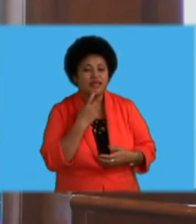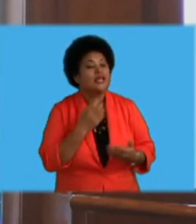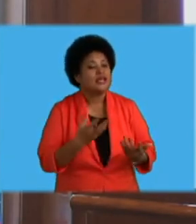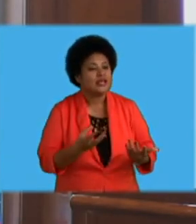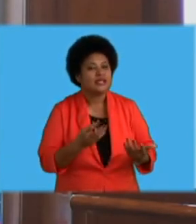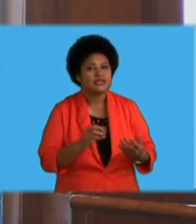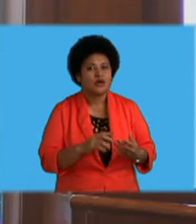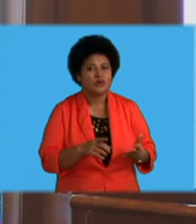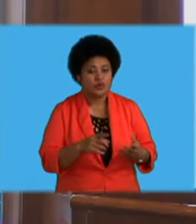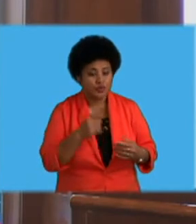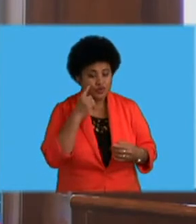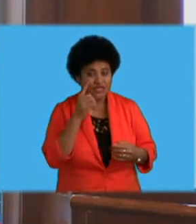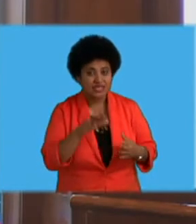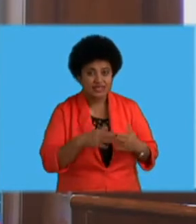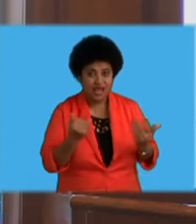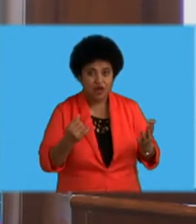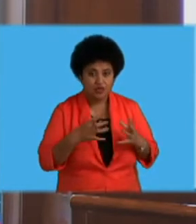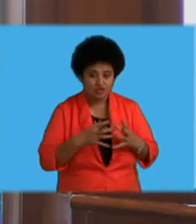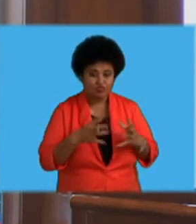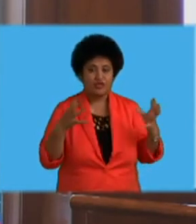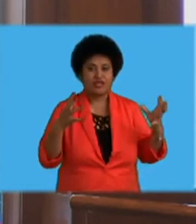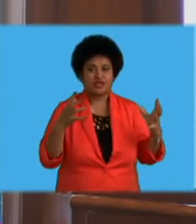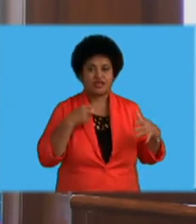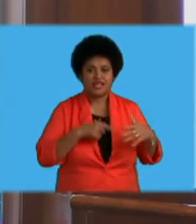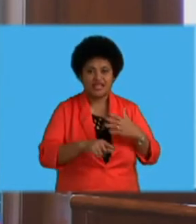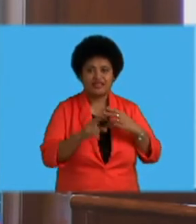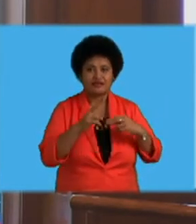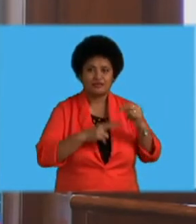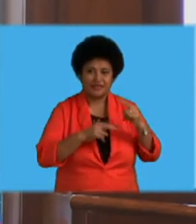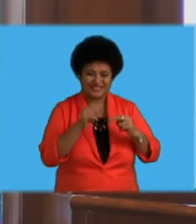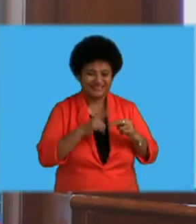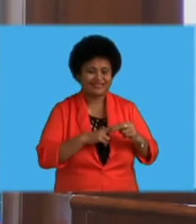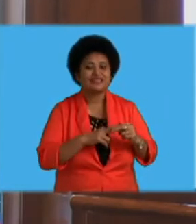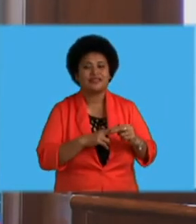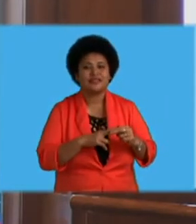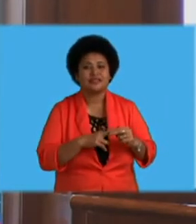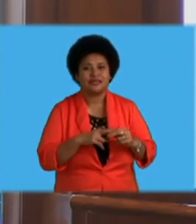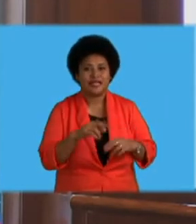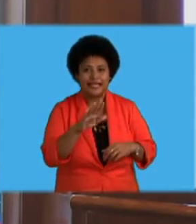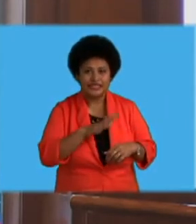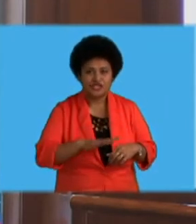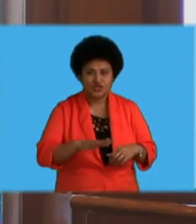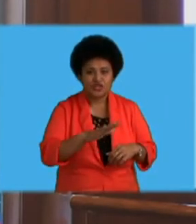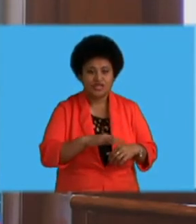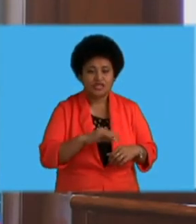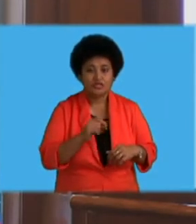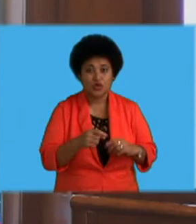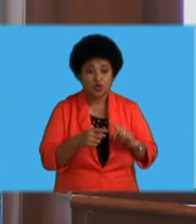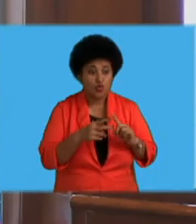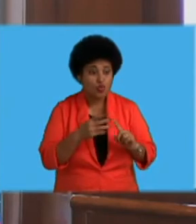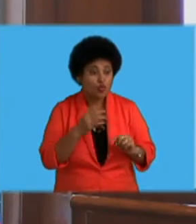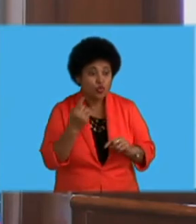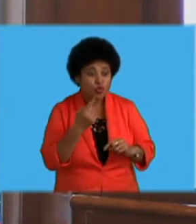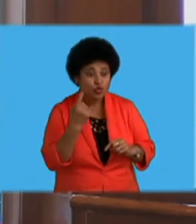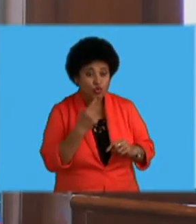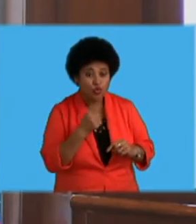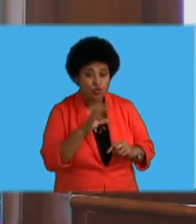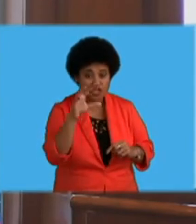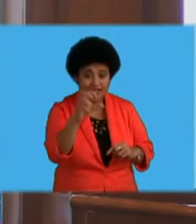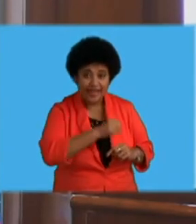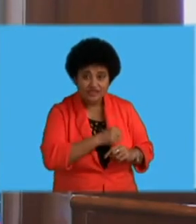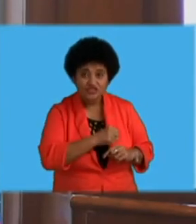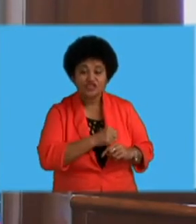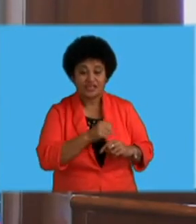currently seeing a boom in the construction industry and infrastructure development. So those that are caught, Honourable Deputy